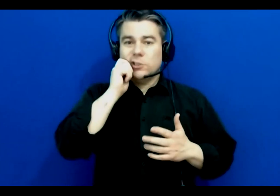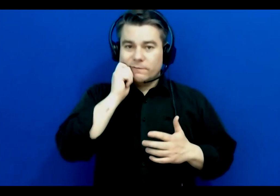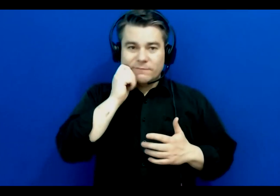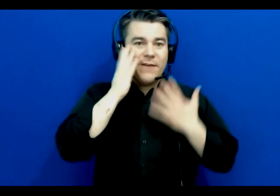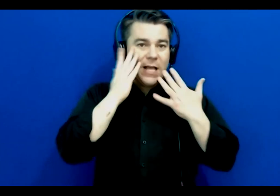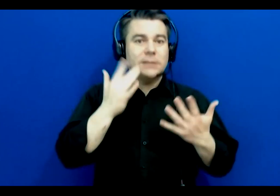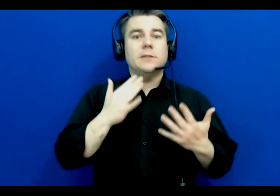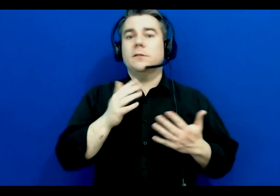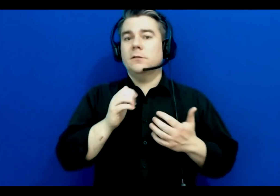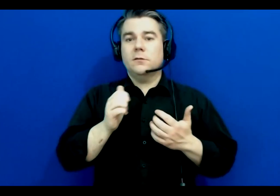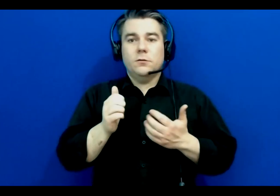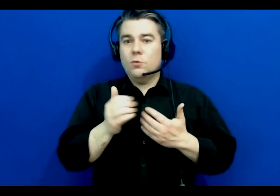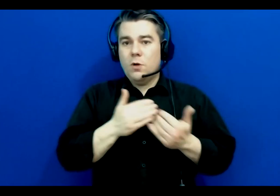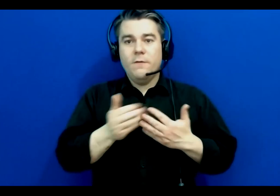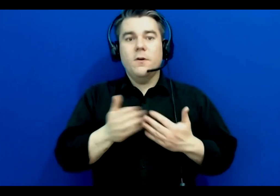whatever.